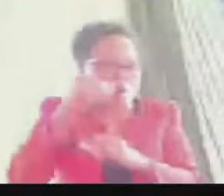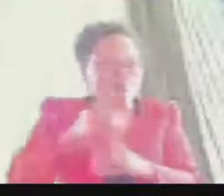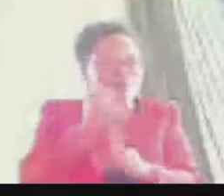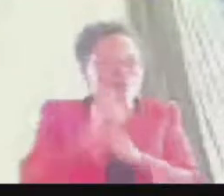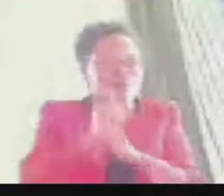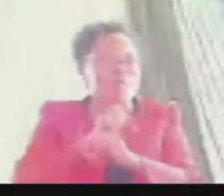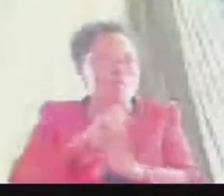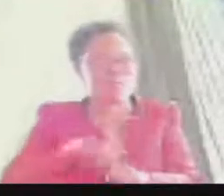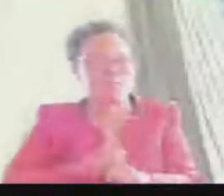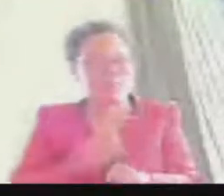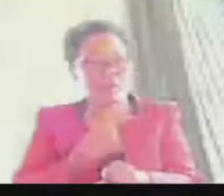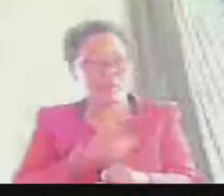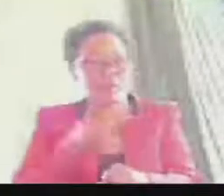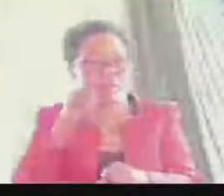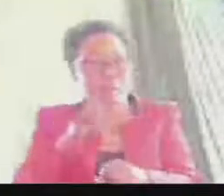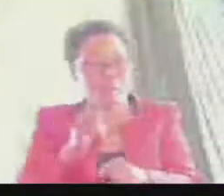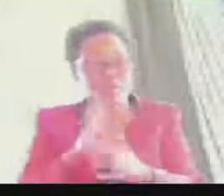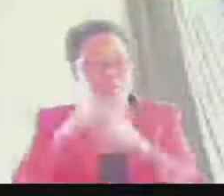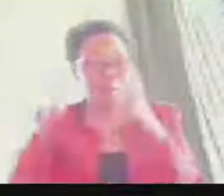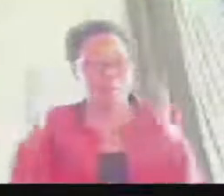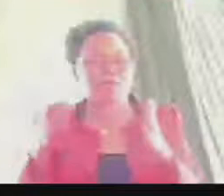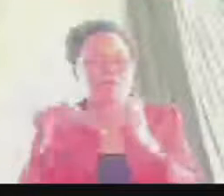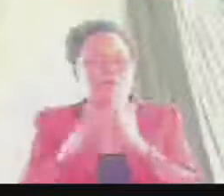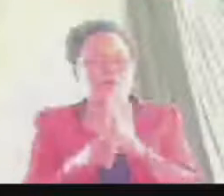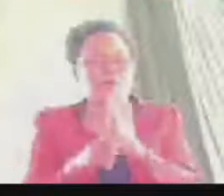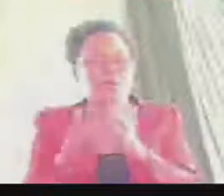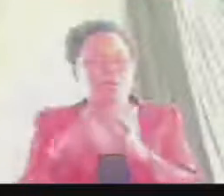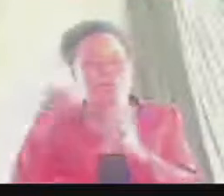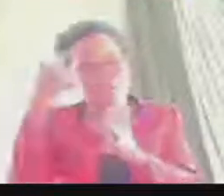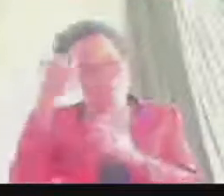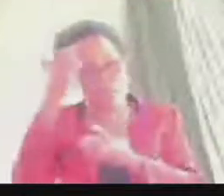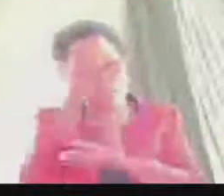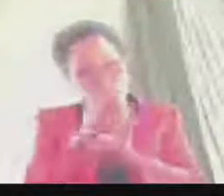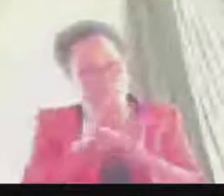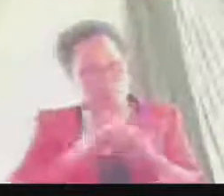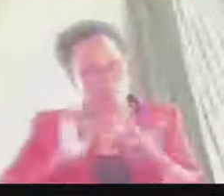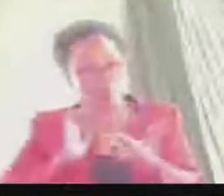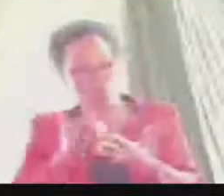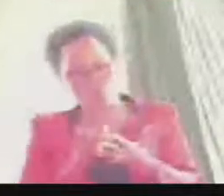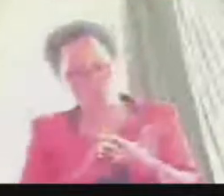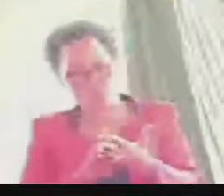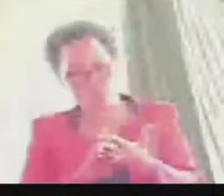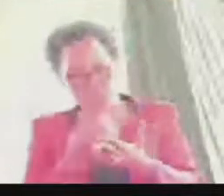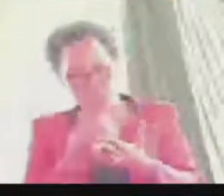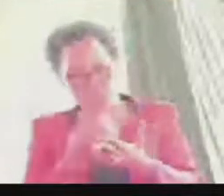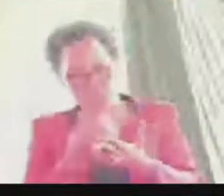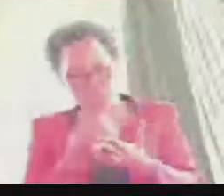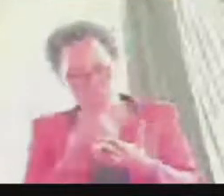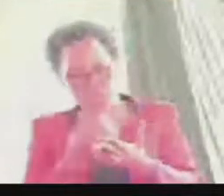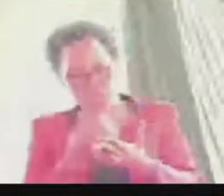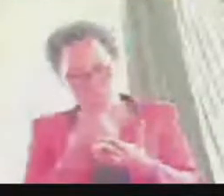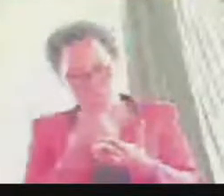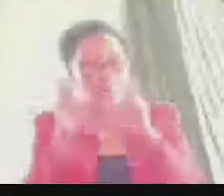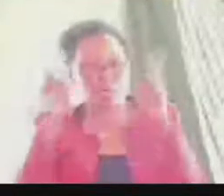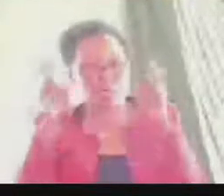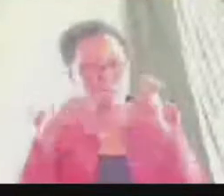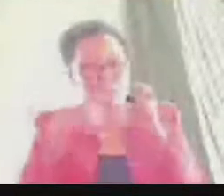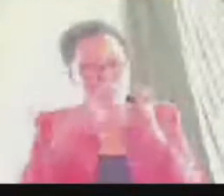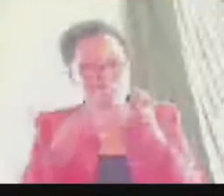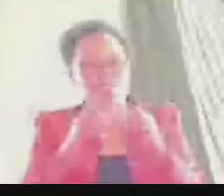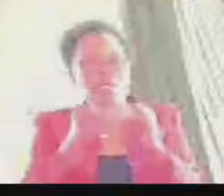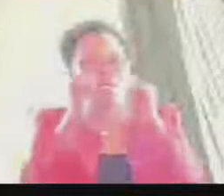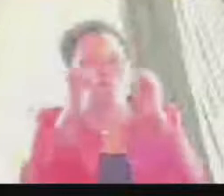bigger problem. I think some of the committees came up with the issue that newly recruited staff should